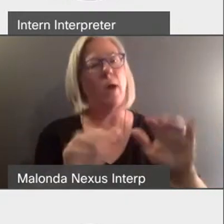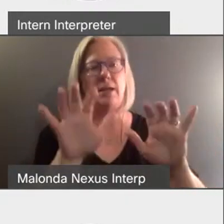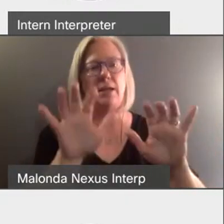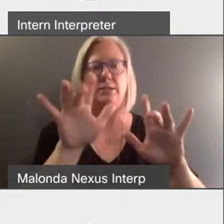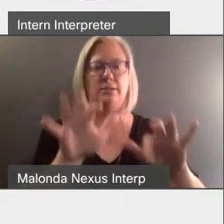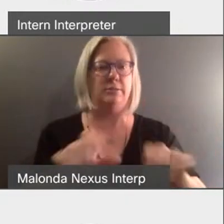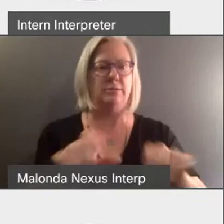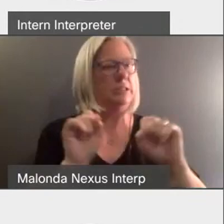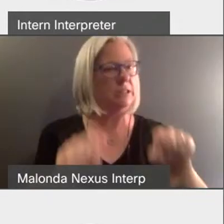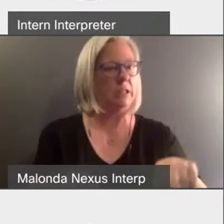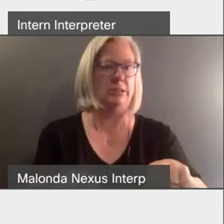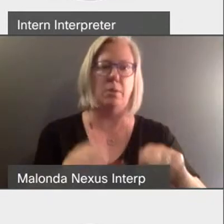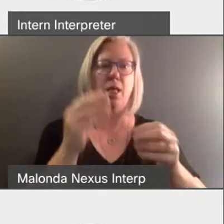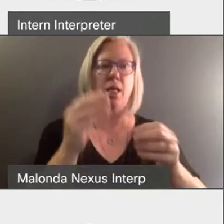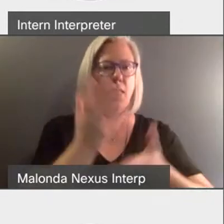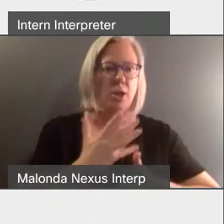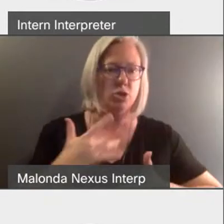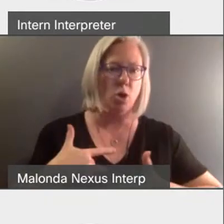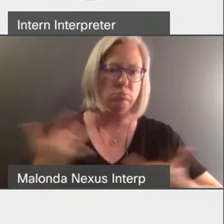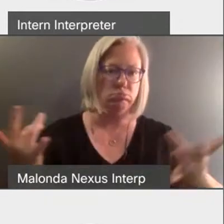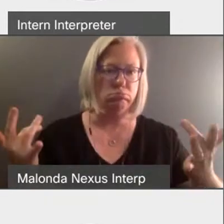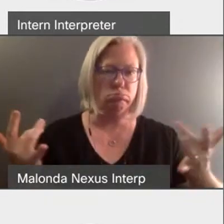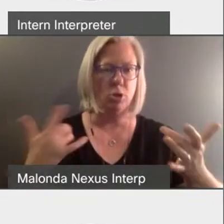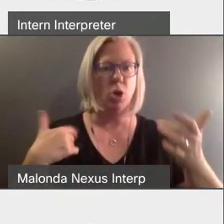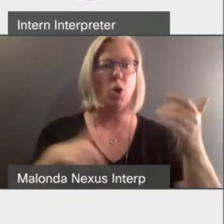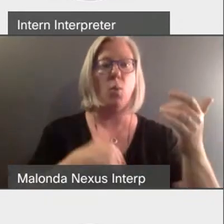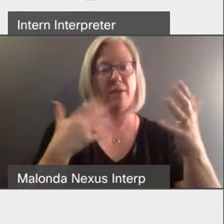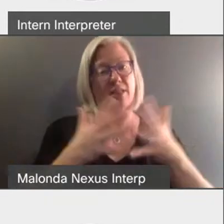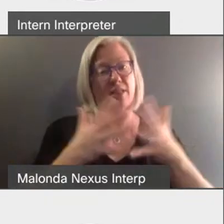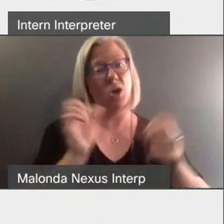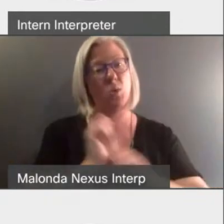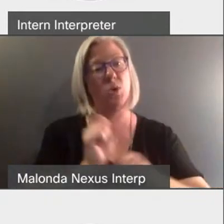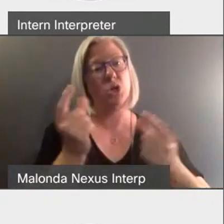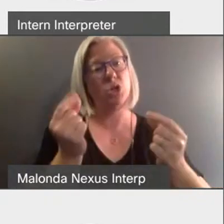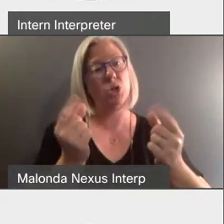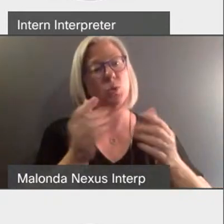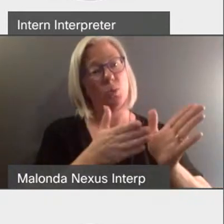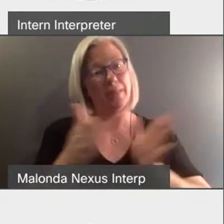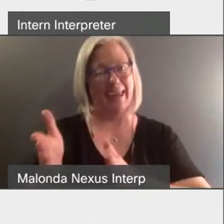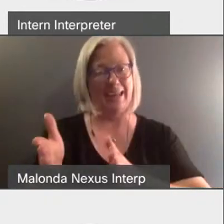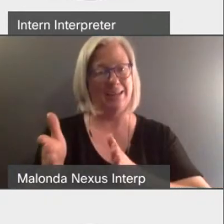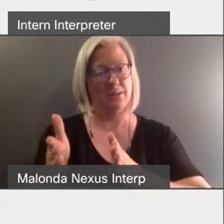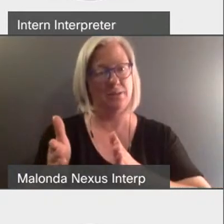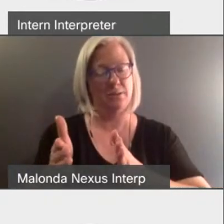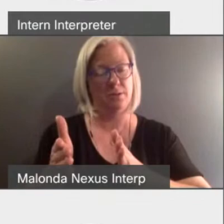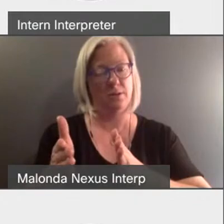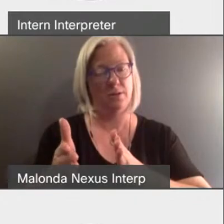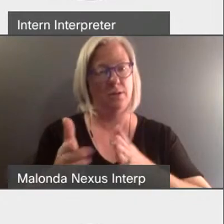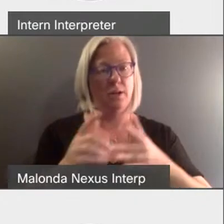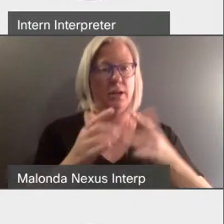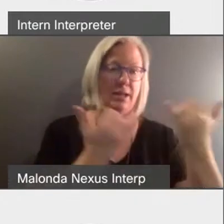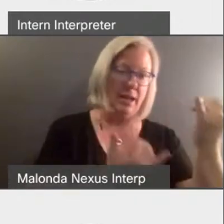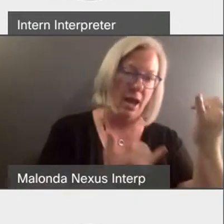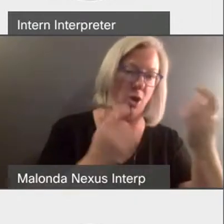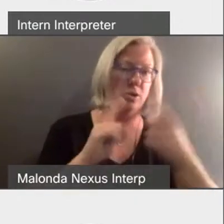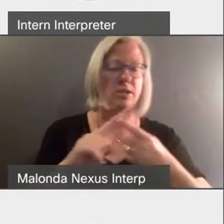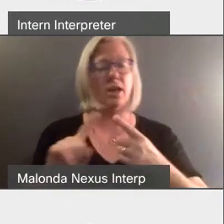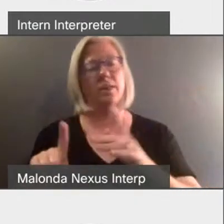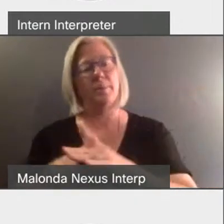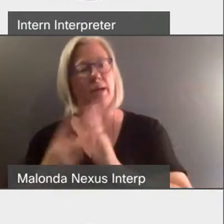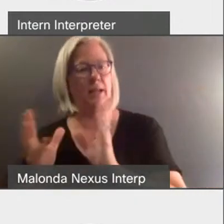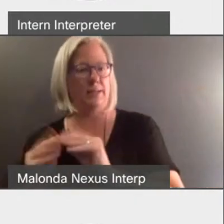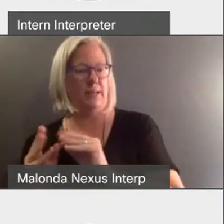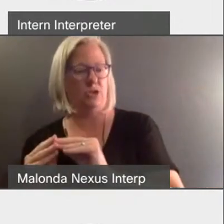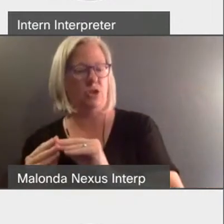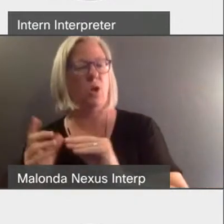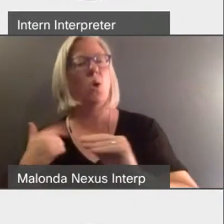system and let us know what's going on. We have a lot of work to do to plan what's going to happen between now and the beginning of session. We still have those things that we're